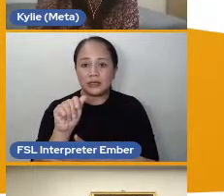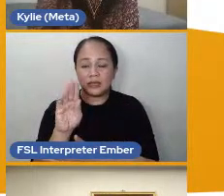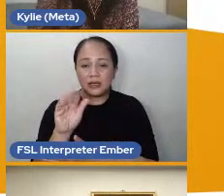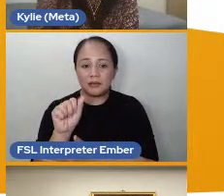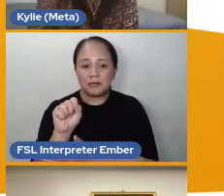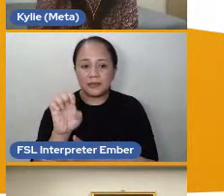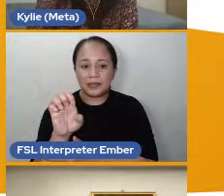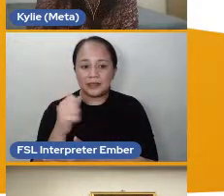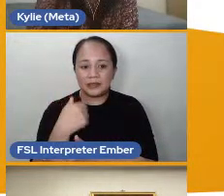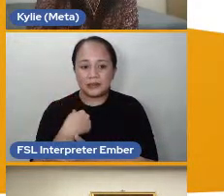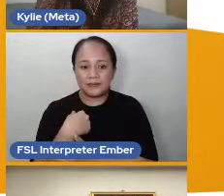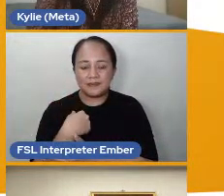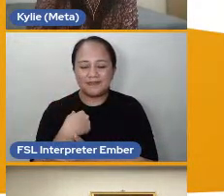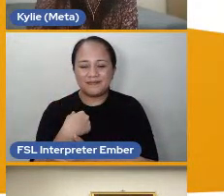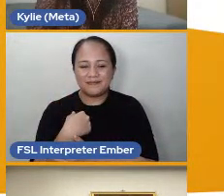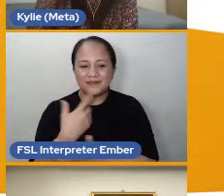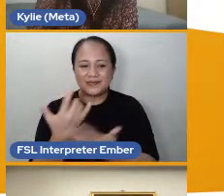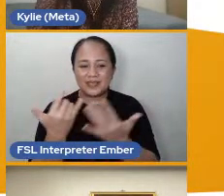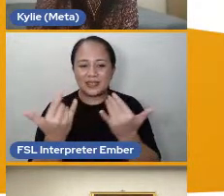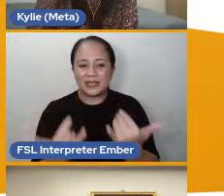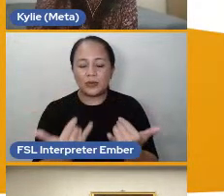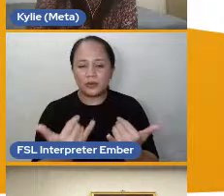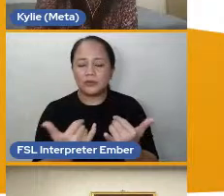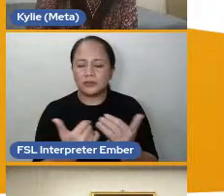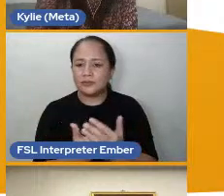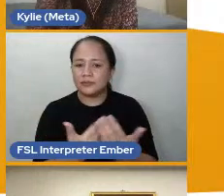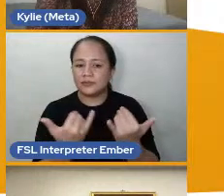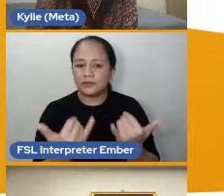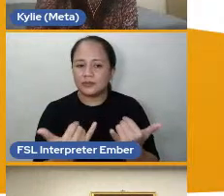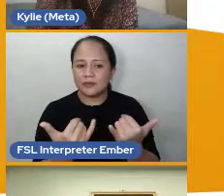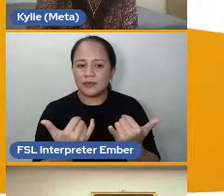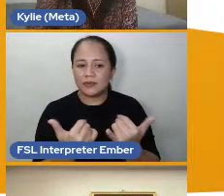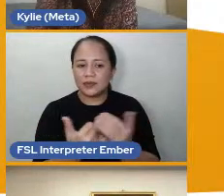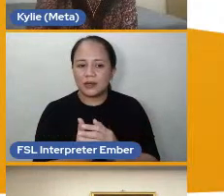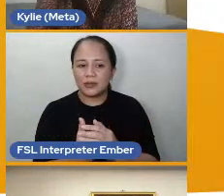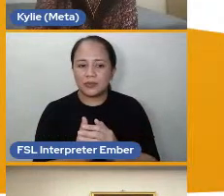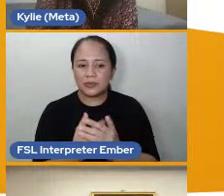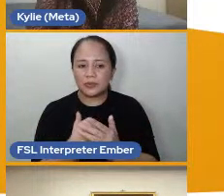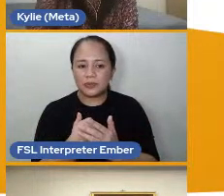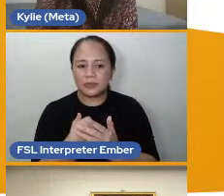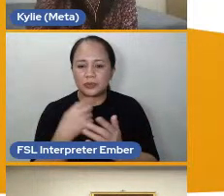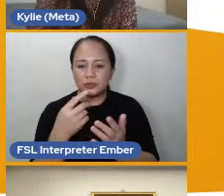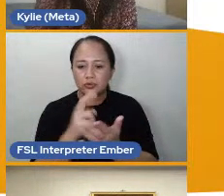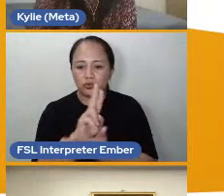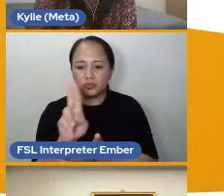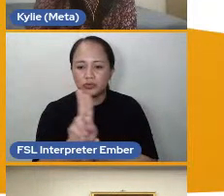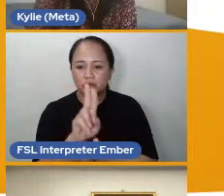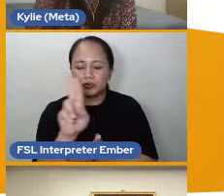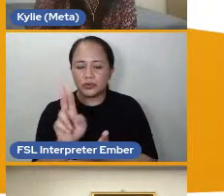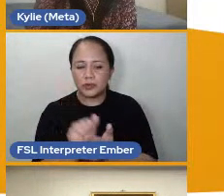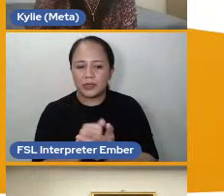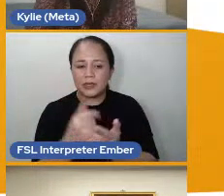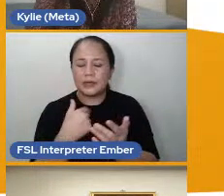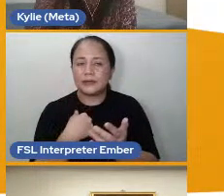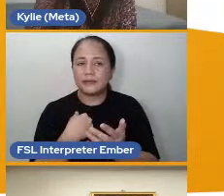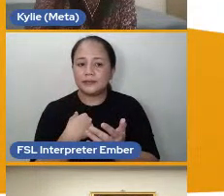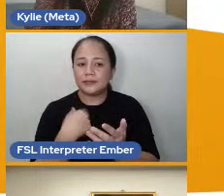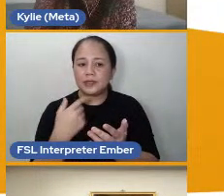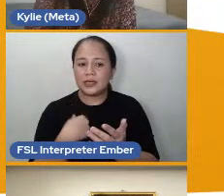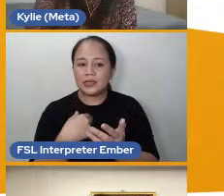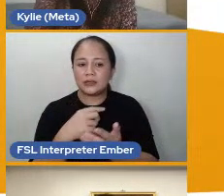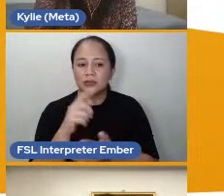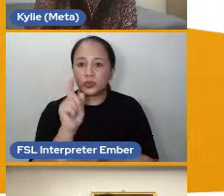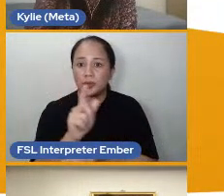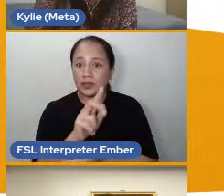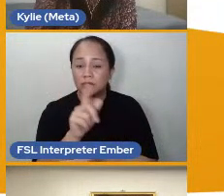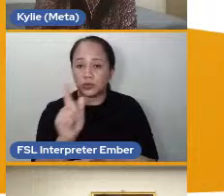and political ads. So this is one of our advertising transparency tools that we introduced in 2020,